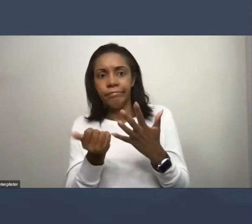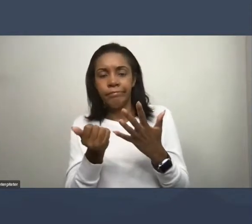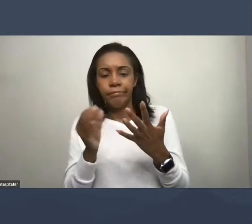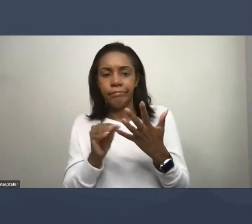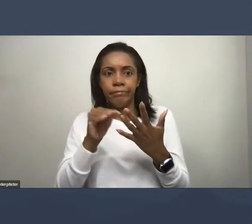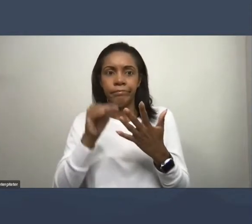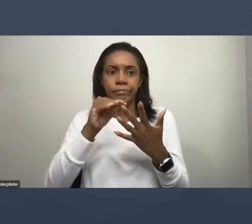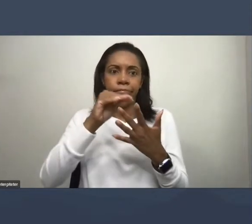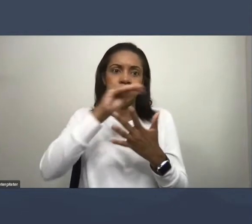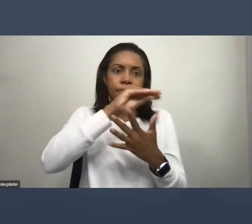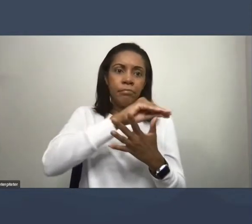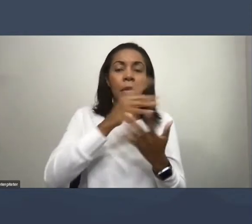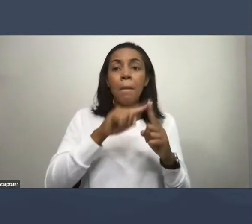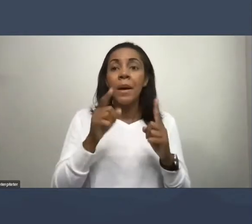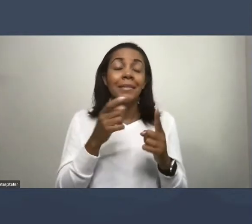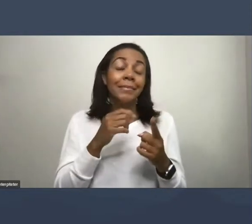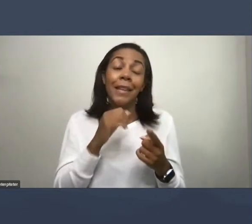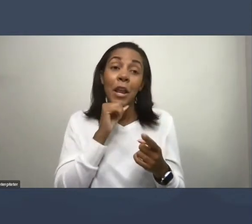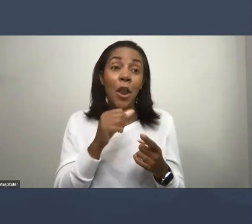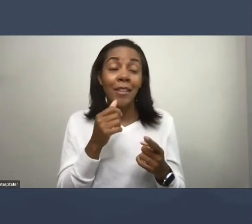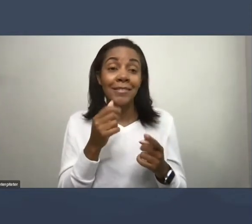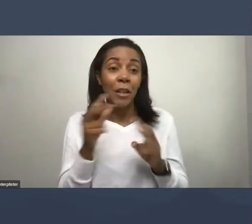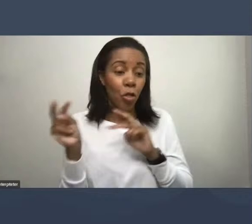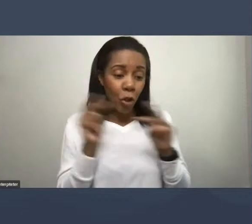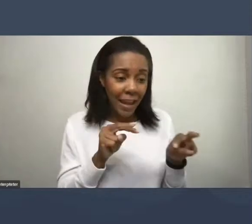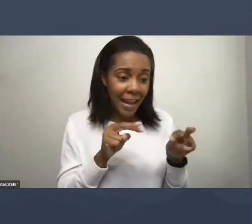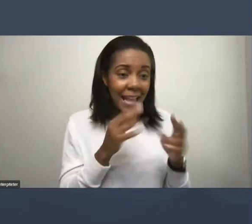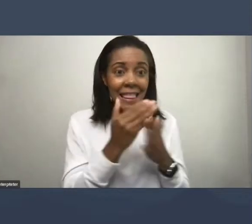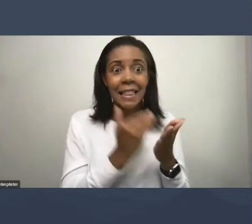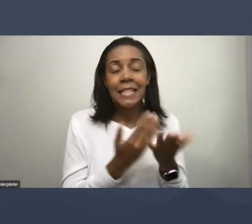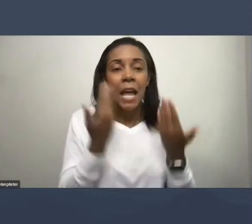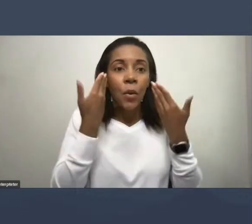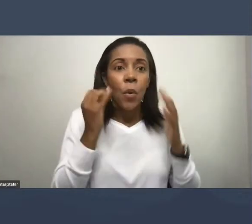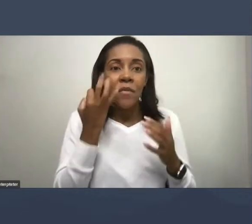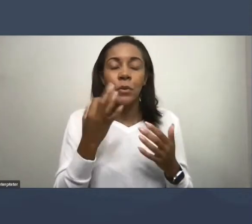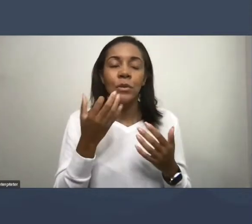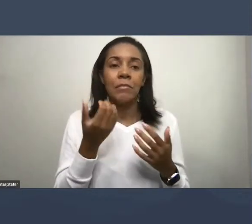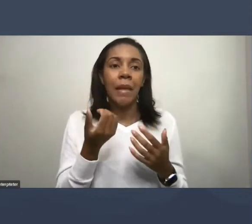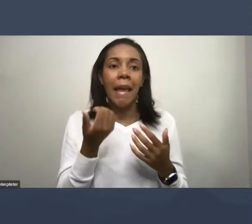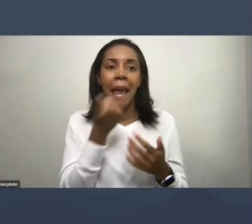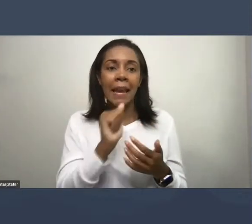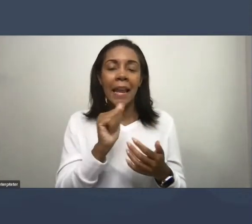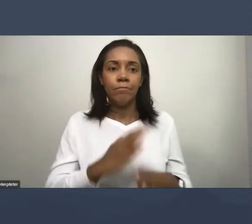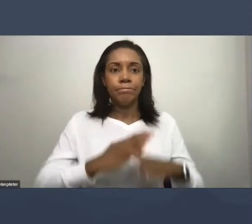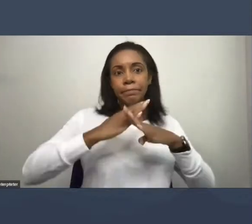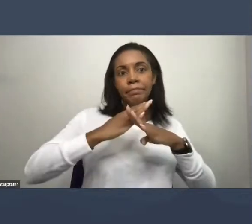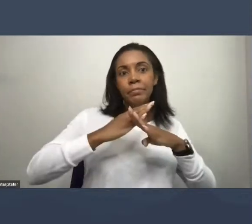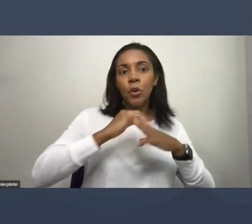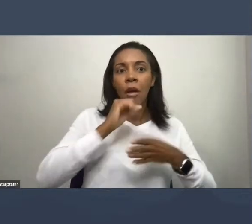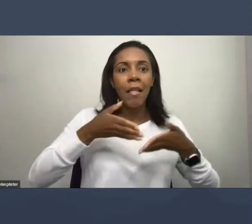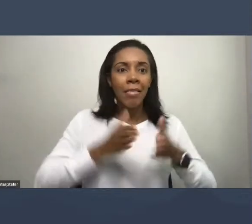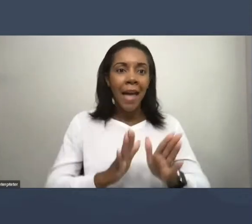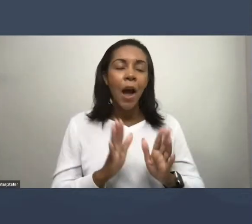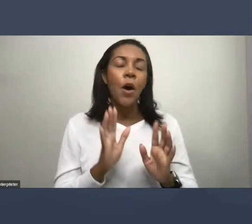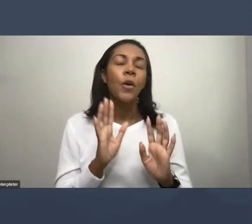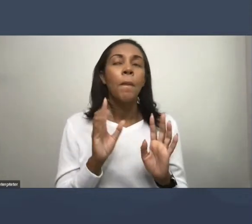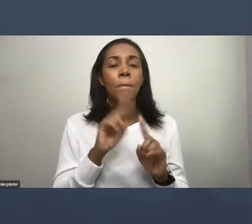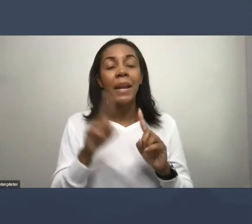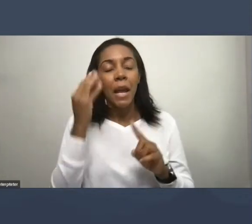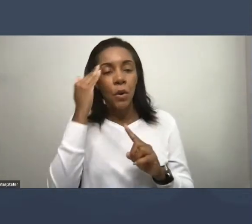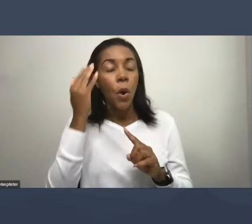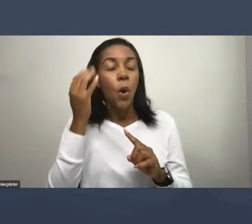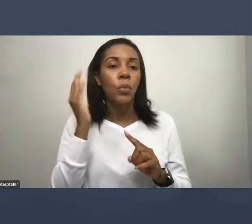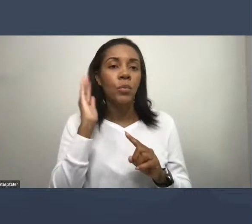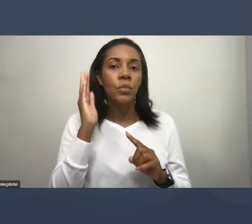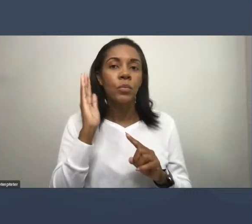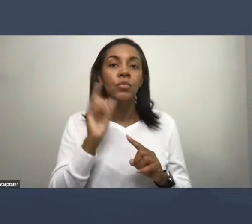without looking at the list, I don't know that there's anything on here that's prohibited or allowed, but I do know there's some overlap with what the divisions have said, so I know that those specific